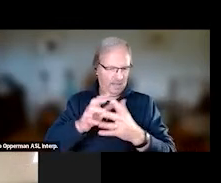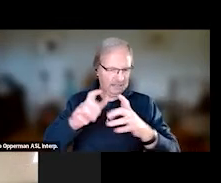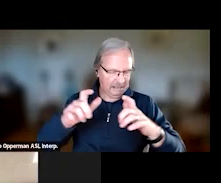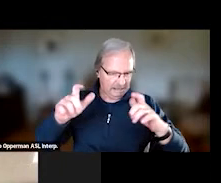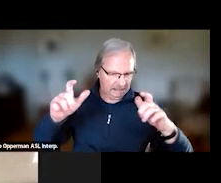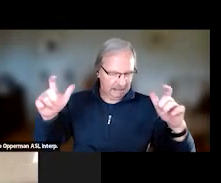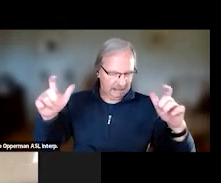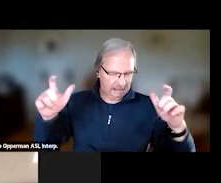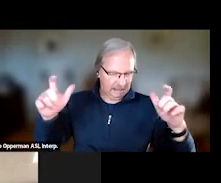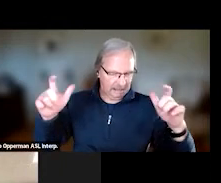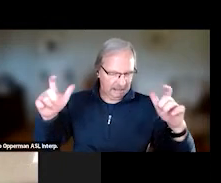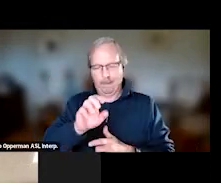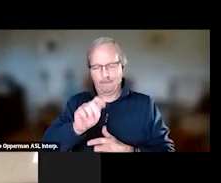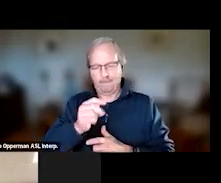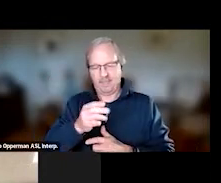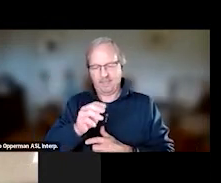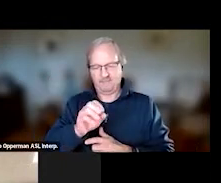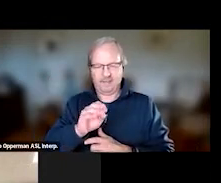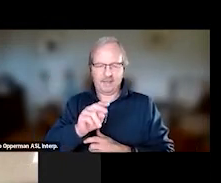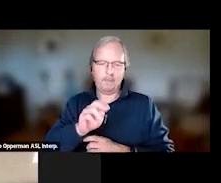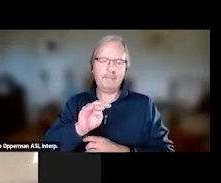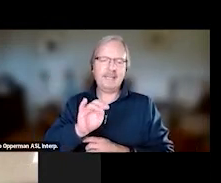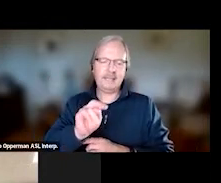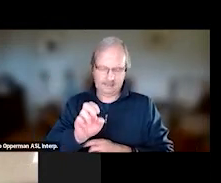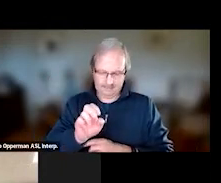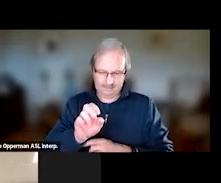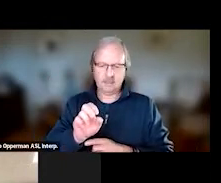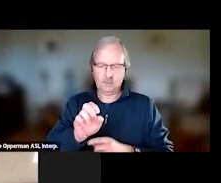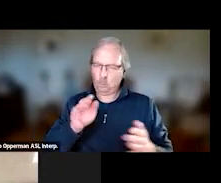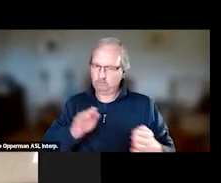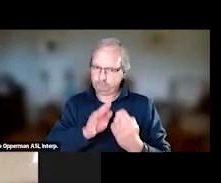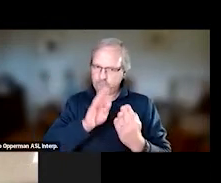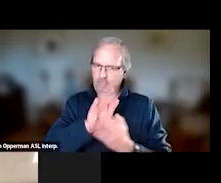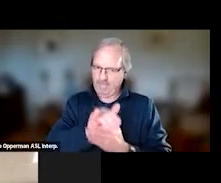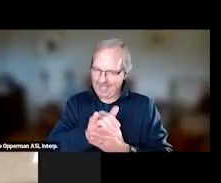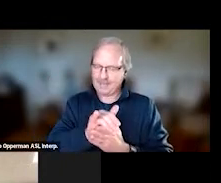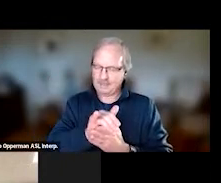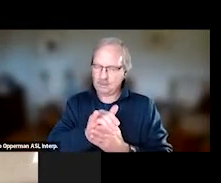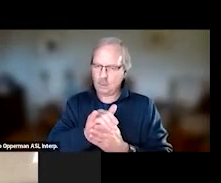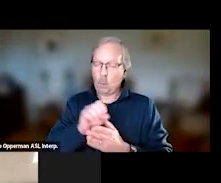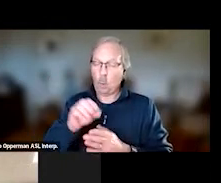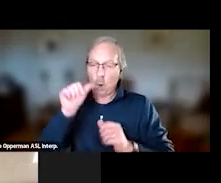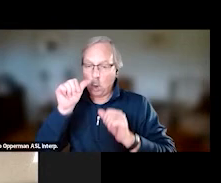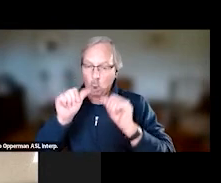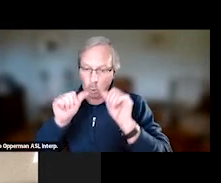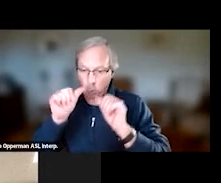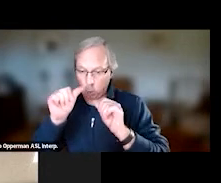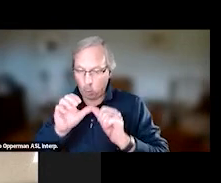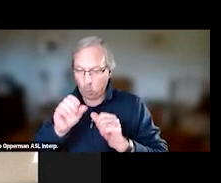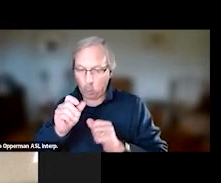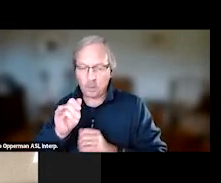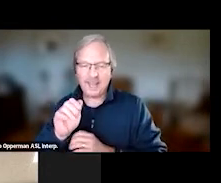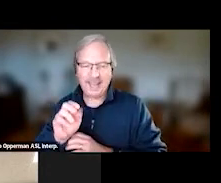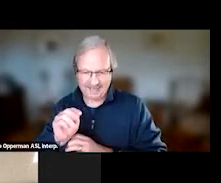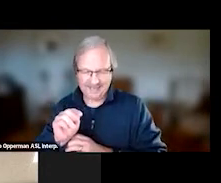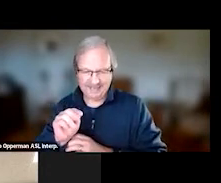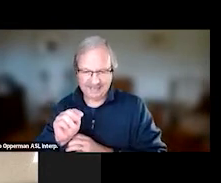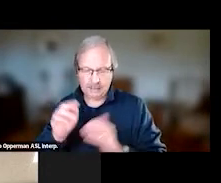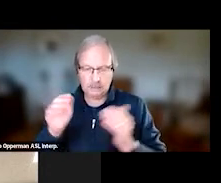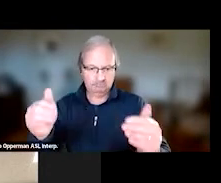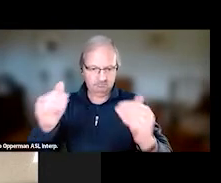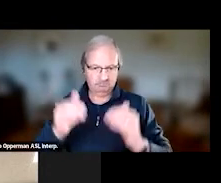it's methamphetamine, which is what we're most commonly encountering, or cocaine. So if you'll go ahead and give me the next slide, please.